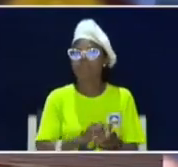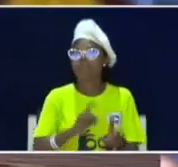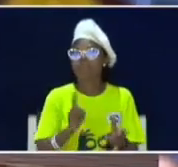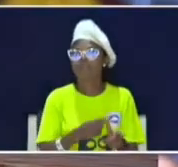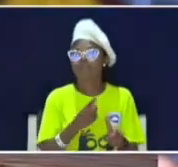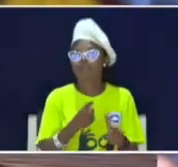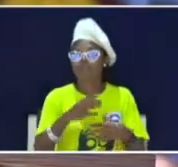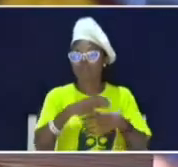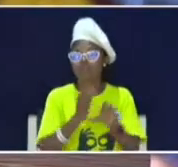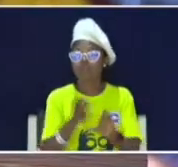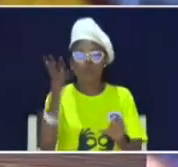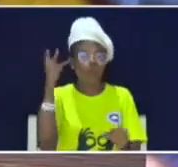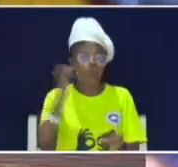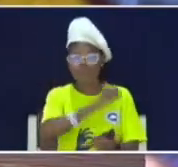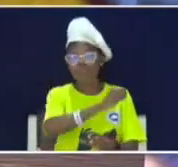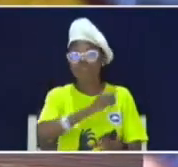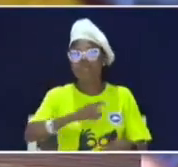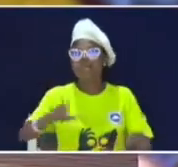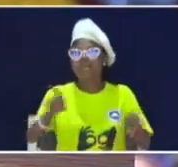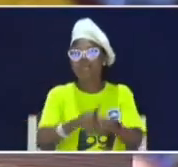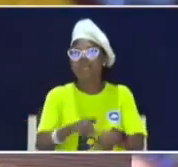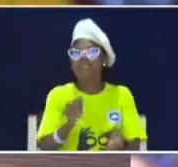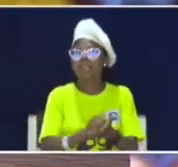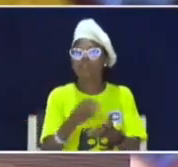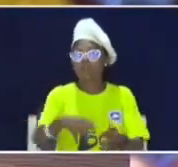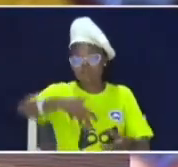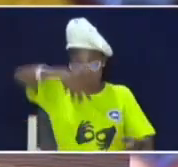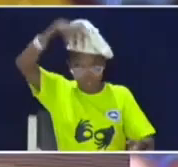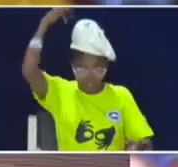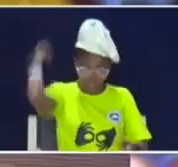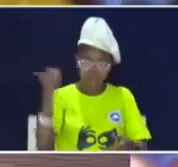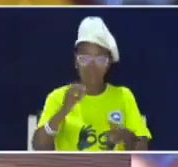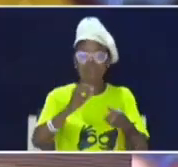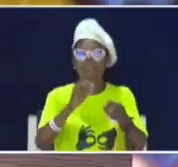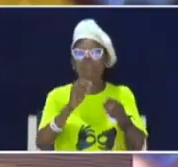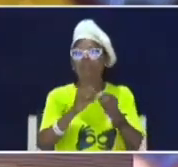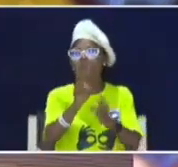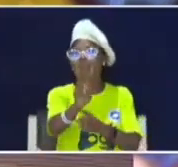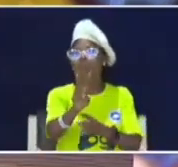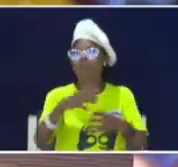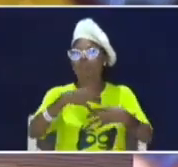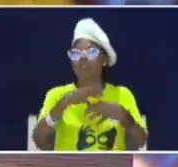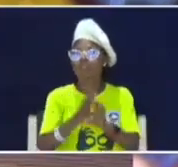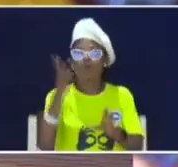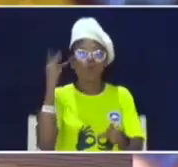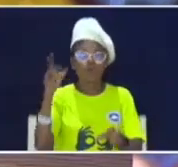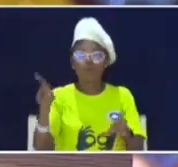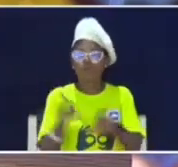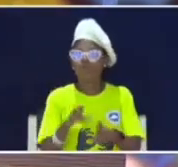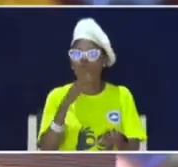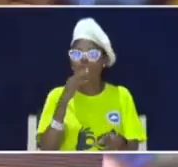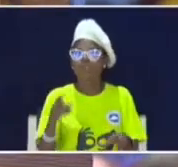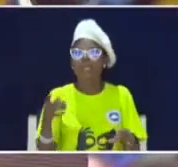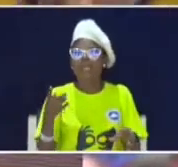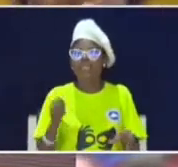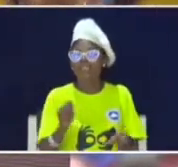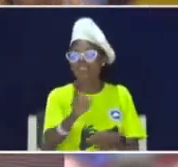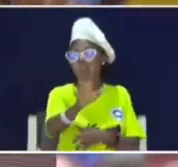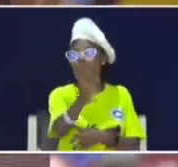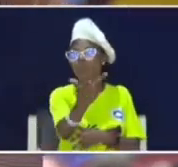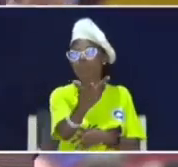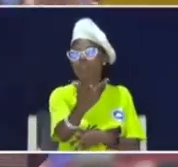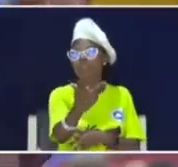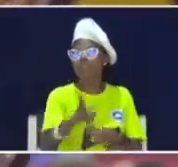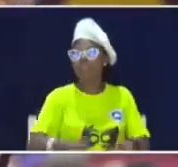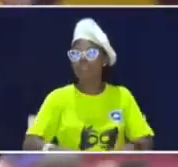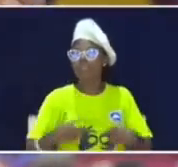was like a lion, and the second creature was like a lamb. And he told us that the third living creature in heaven